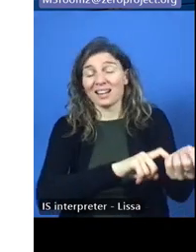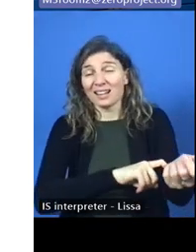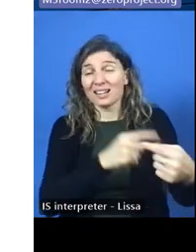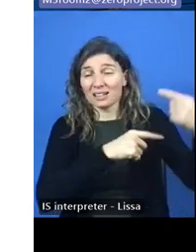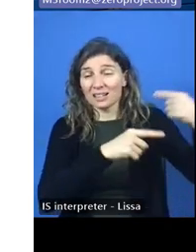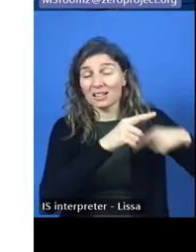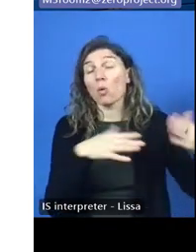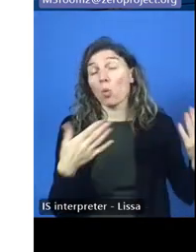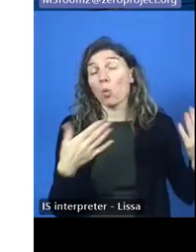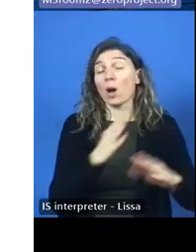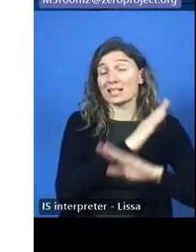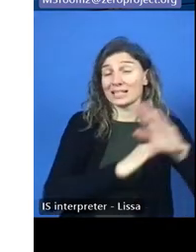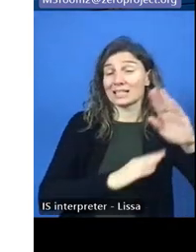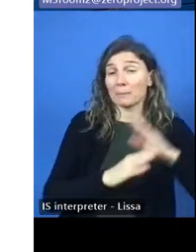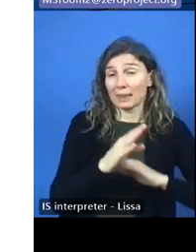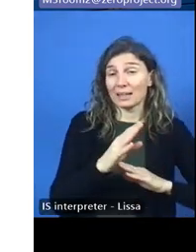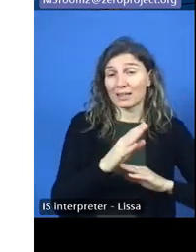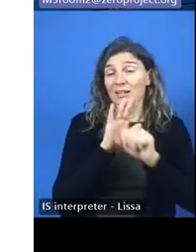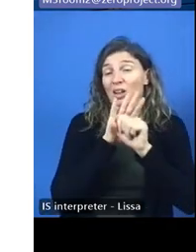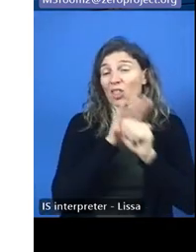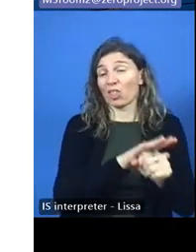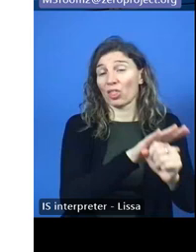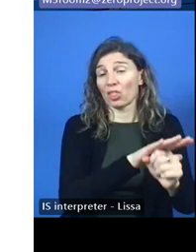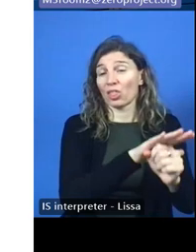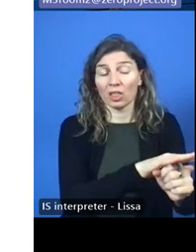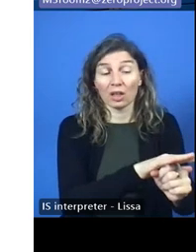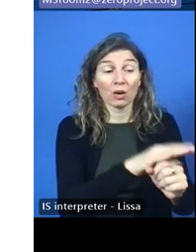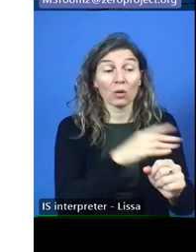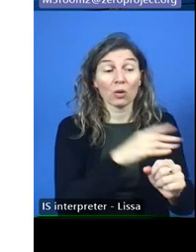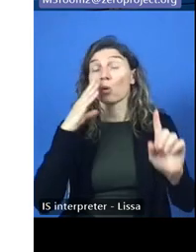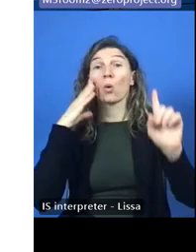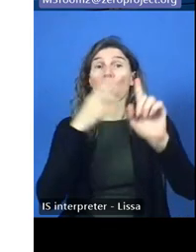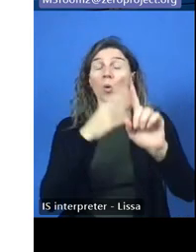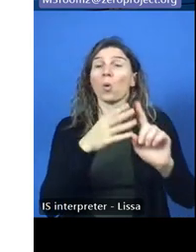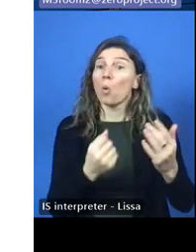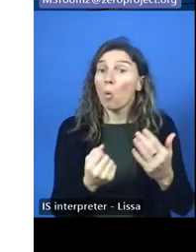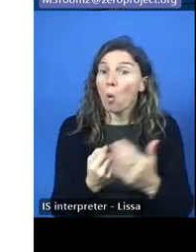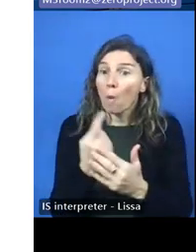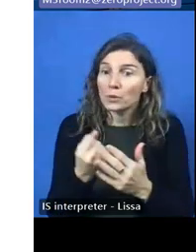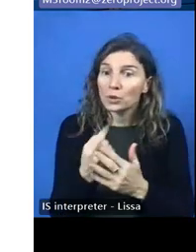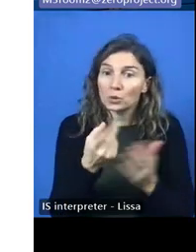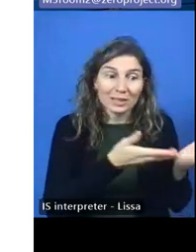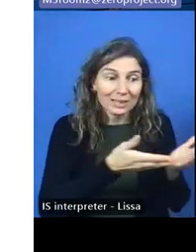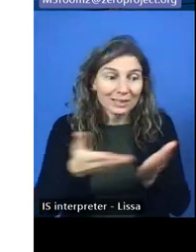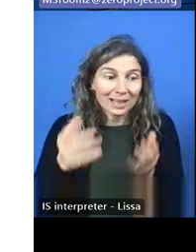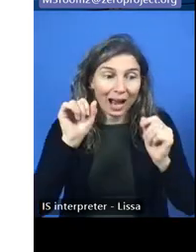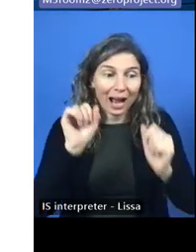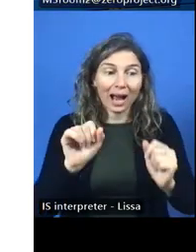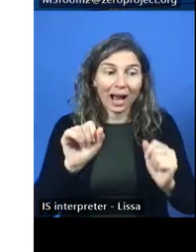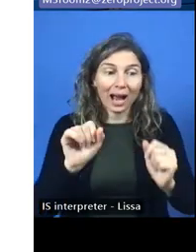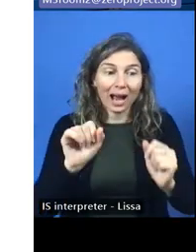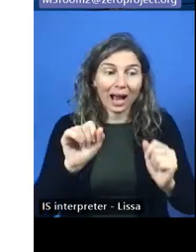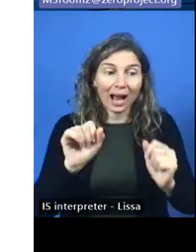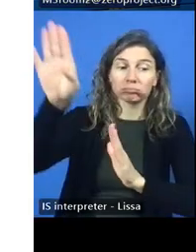trying to bring them better opportunities and the opportunity to develop holistically.